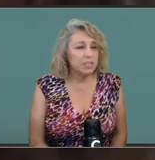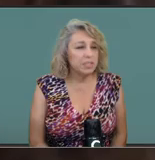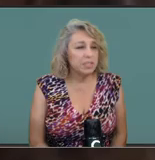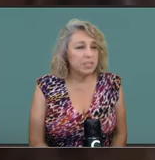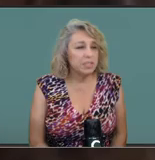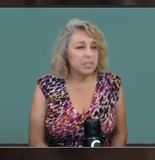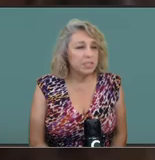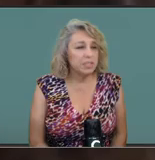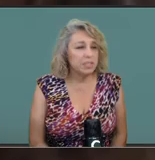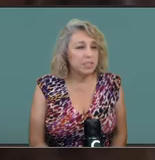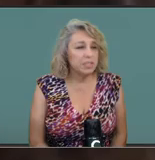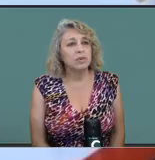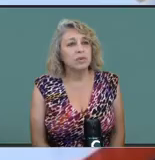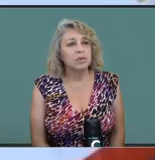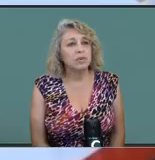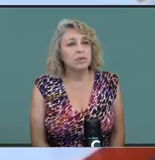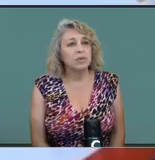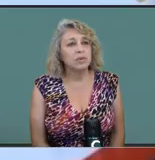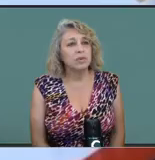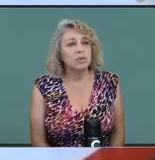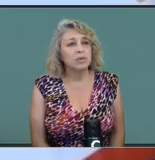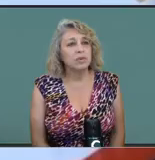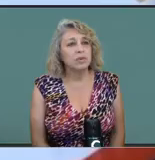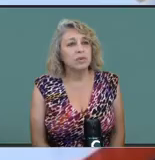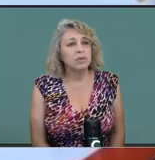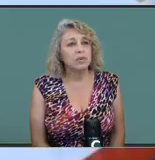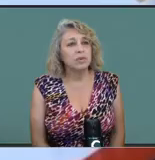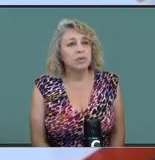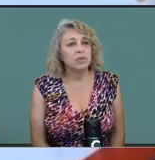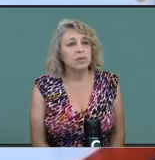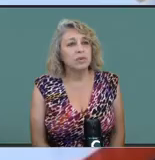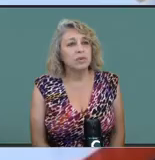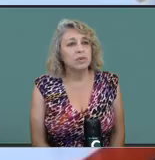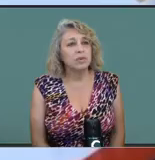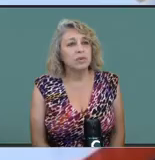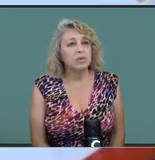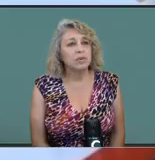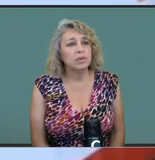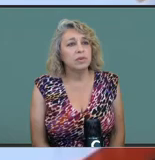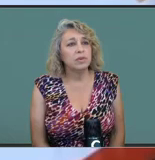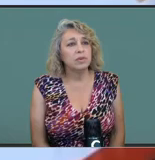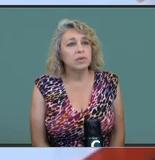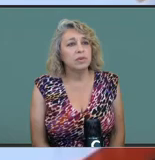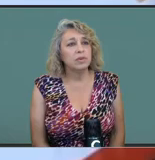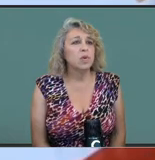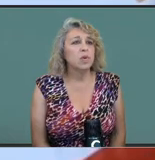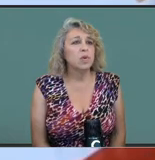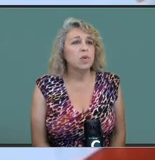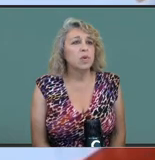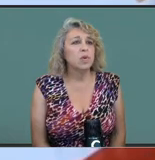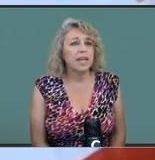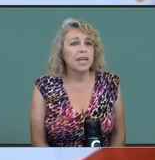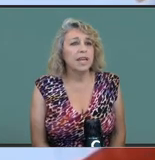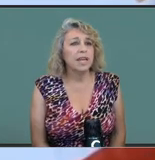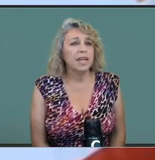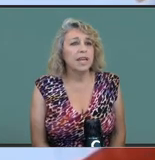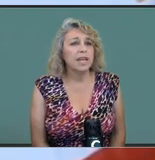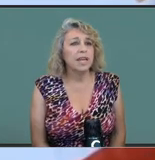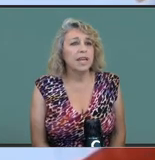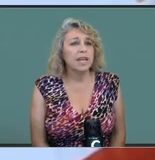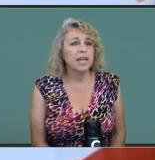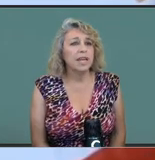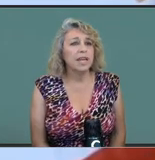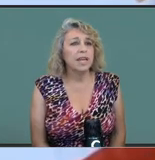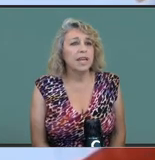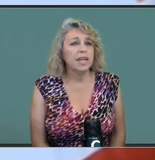and also we are now supporting the field they won't have a lack of resources